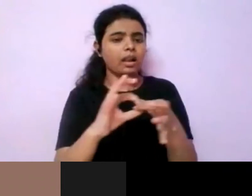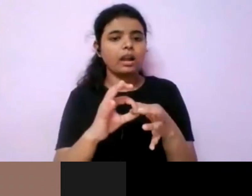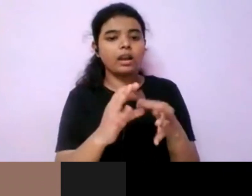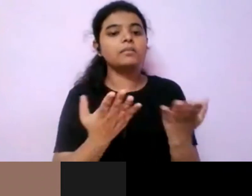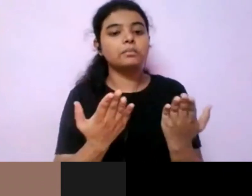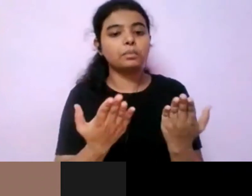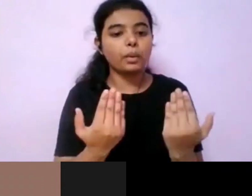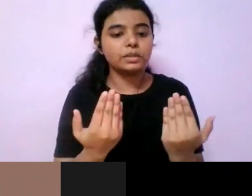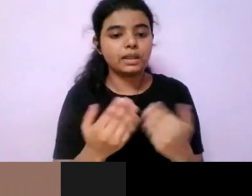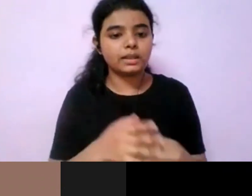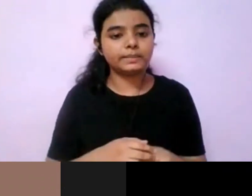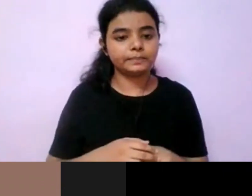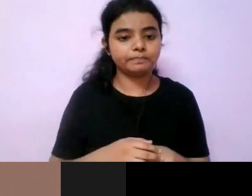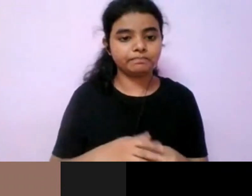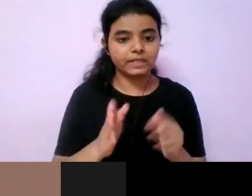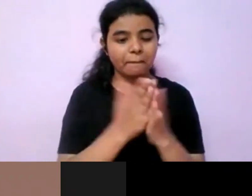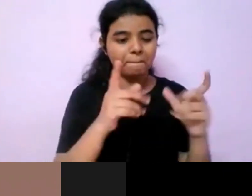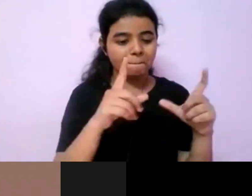emerge through that picture.